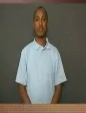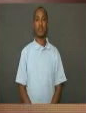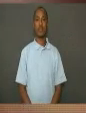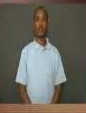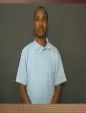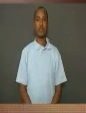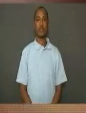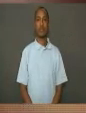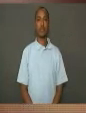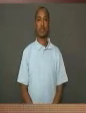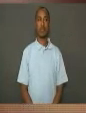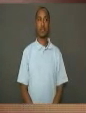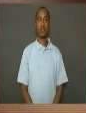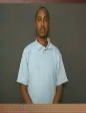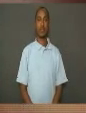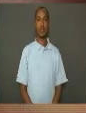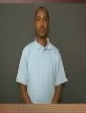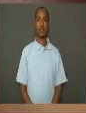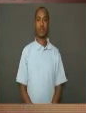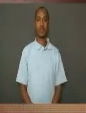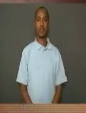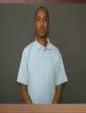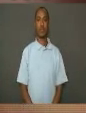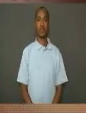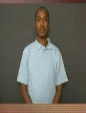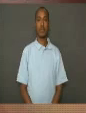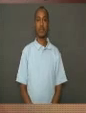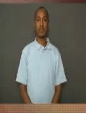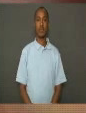that release energy.